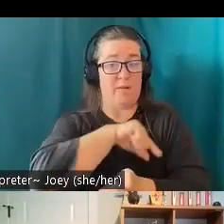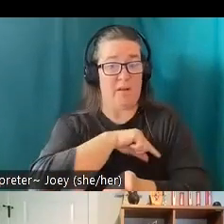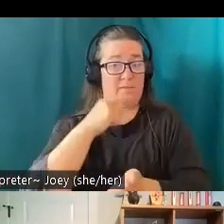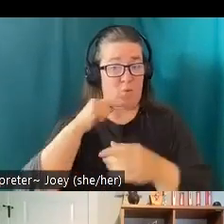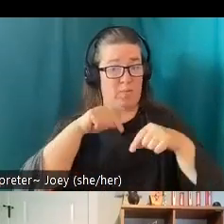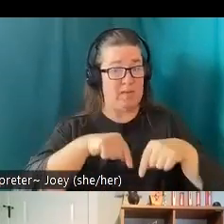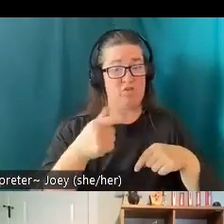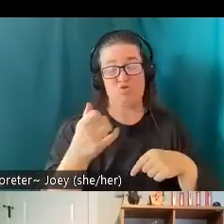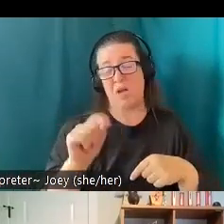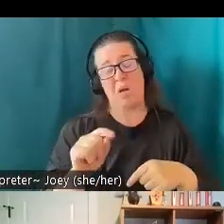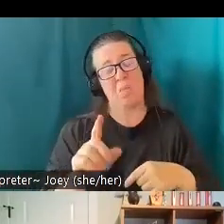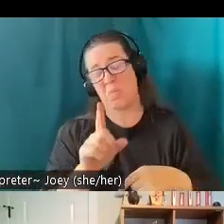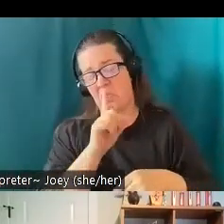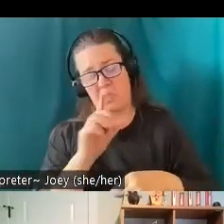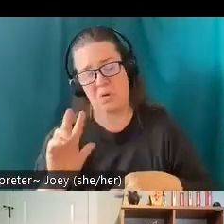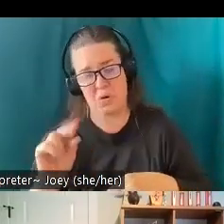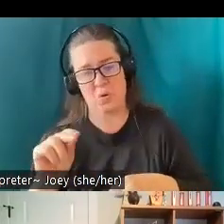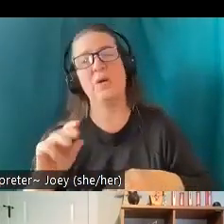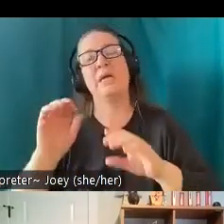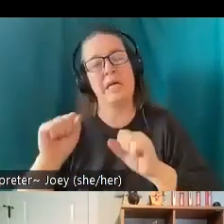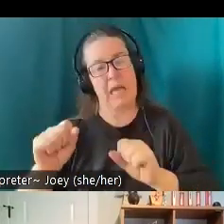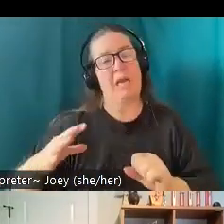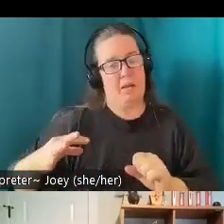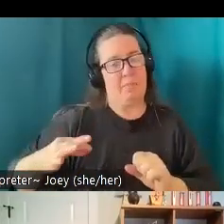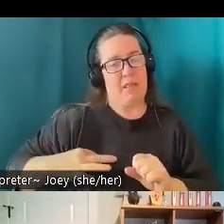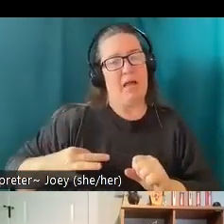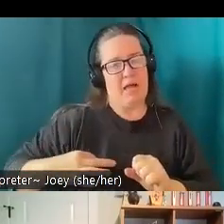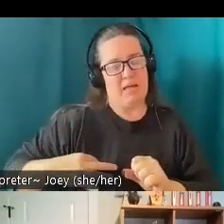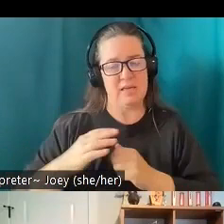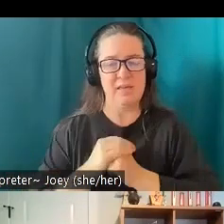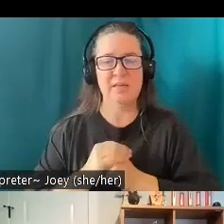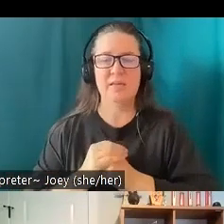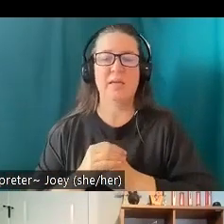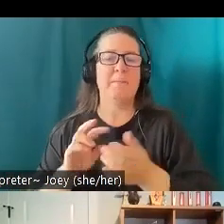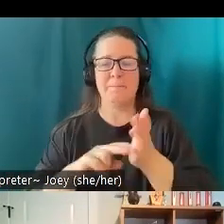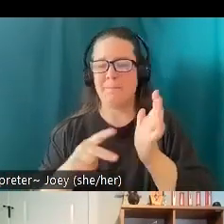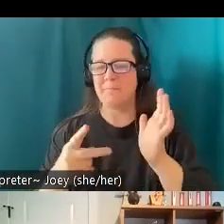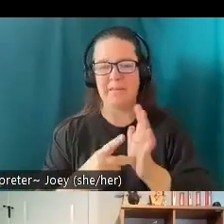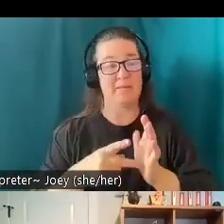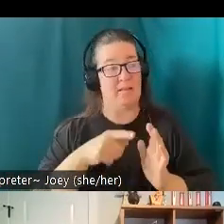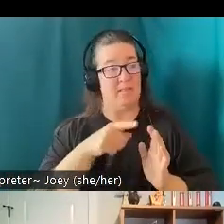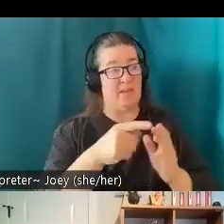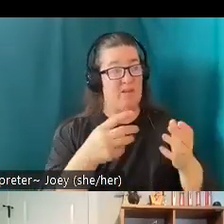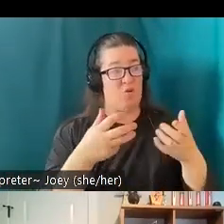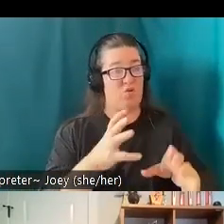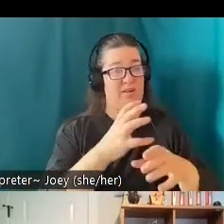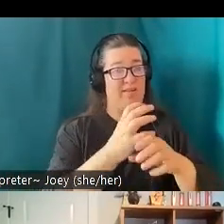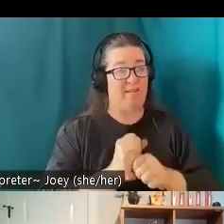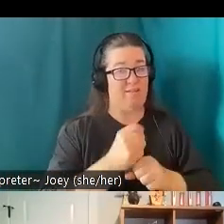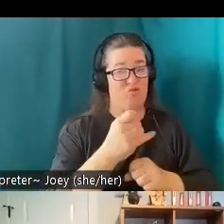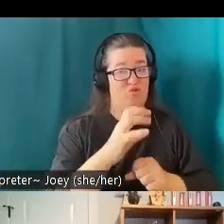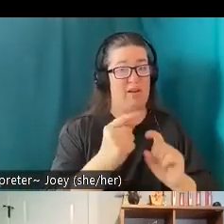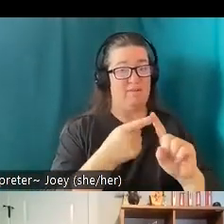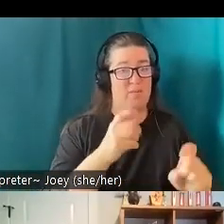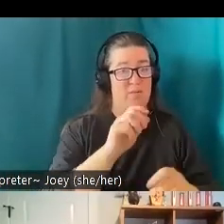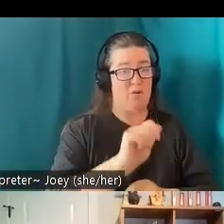they apply. Status as a current or former Arts Fund grantee will have no impact on how likely your organization is to receive